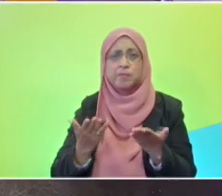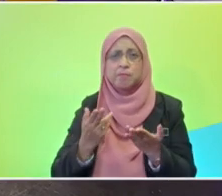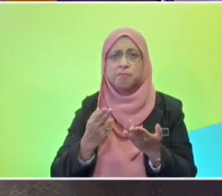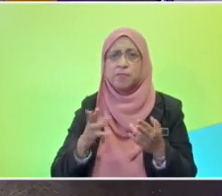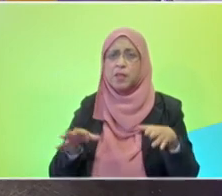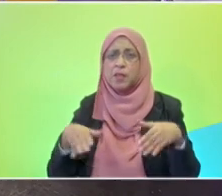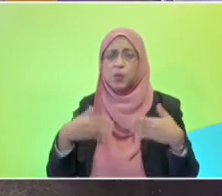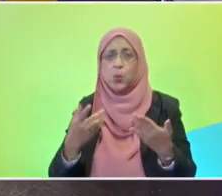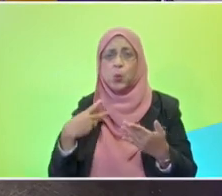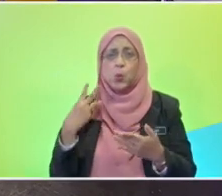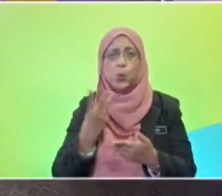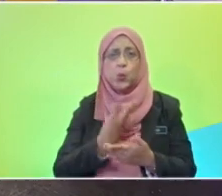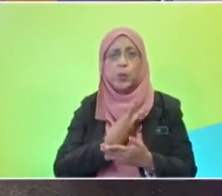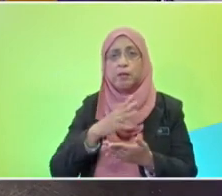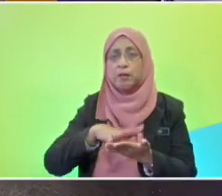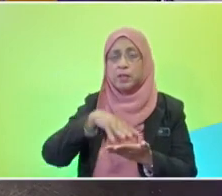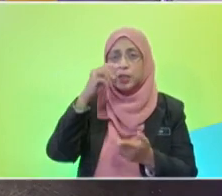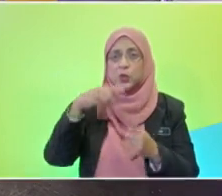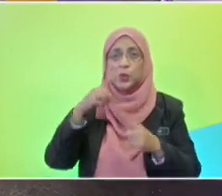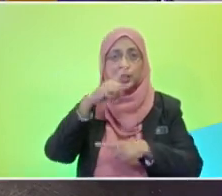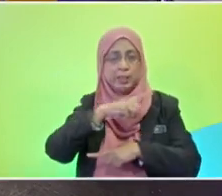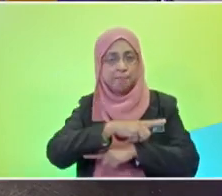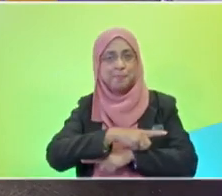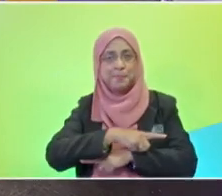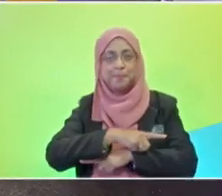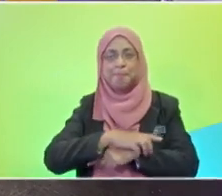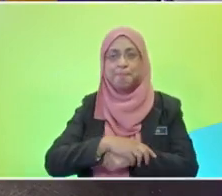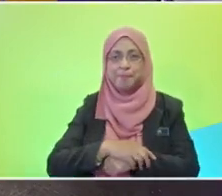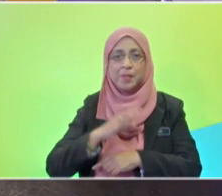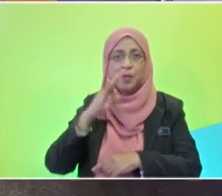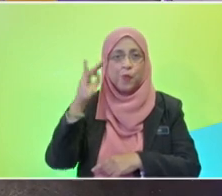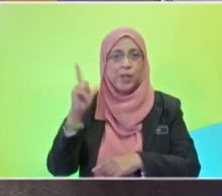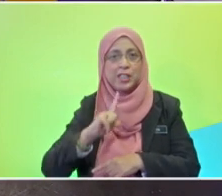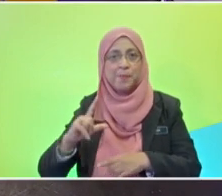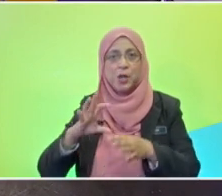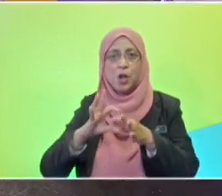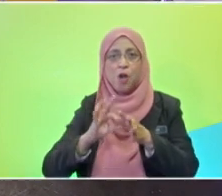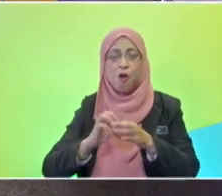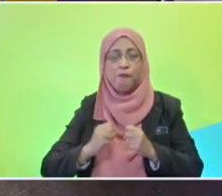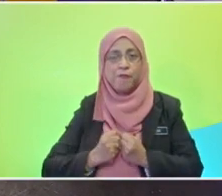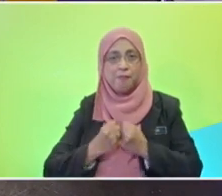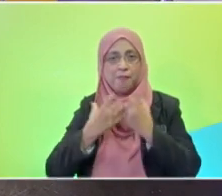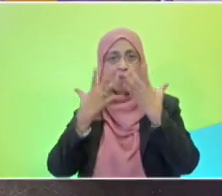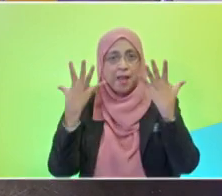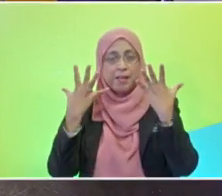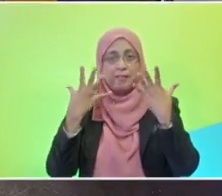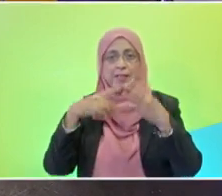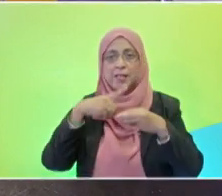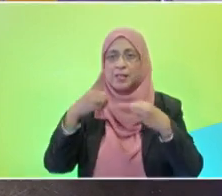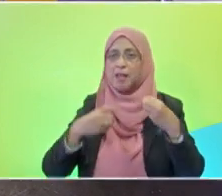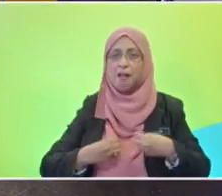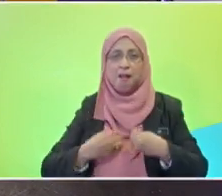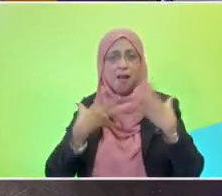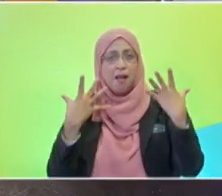what we all learned today about Festival of Lights, teacher. Okay. Festival of Lights is all about lights and